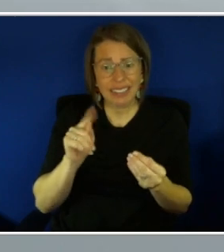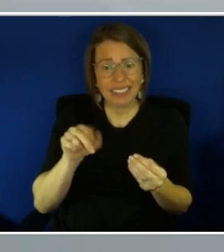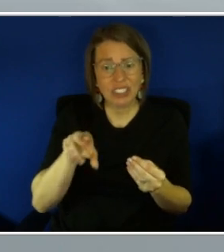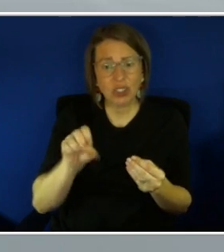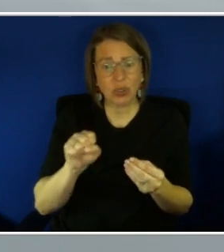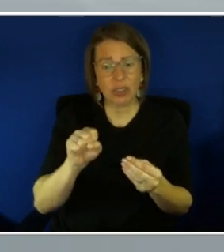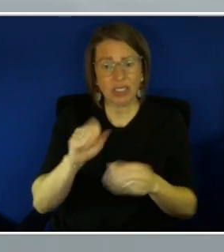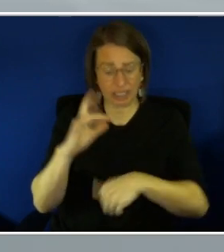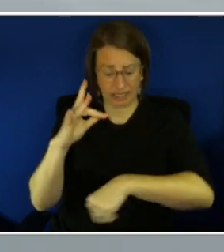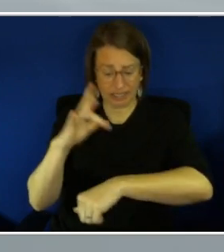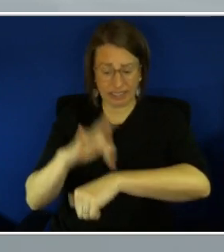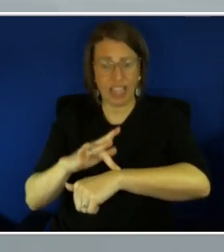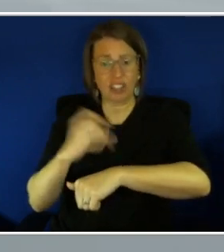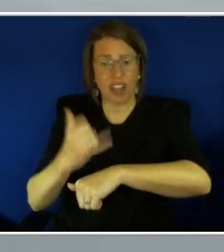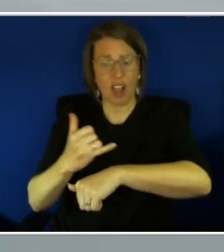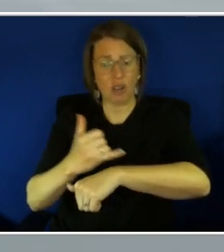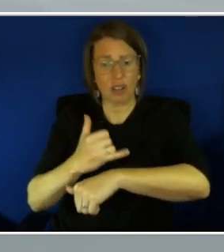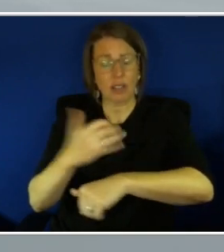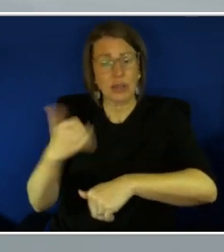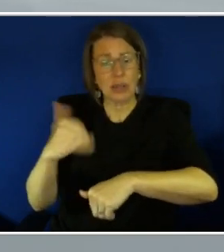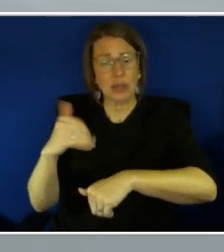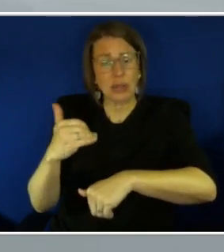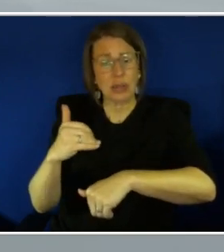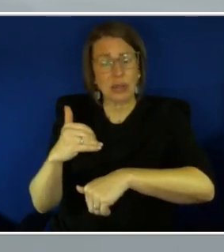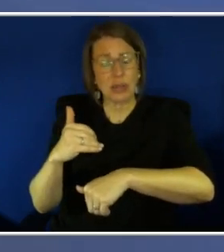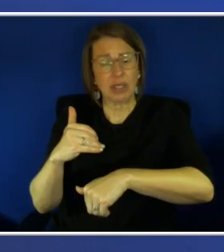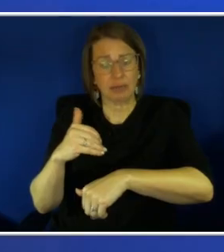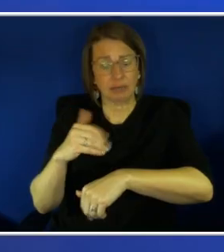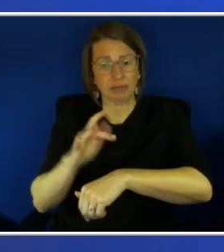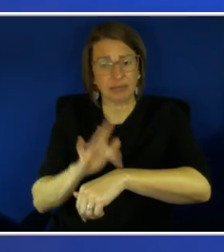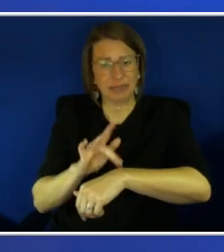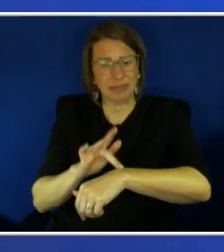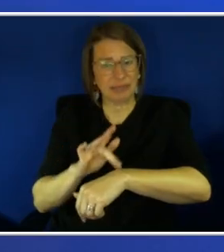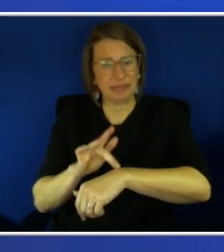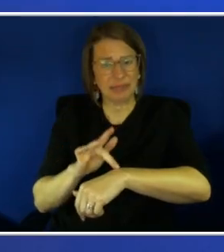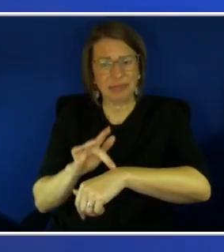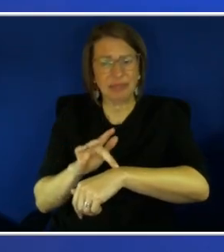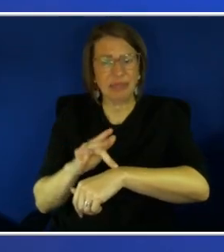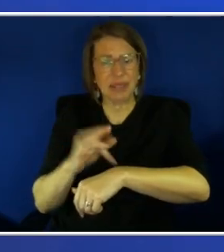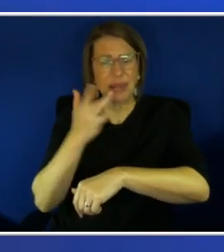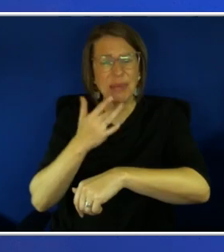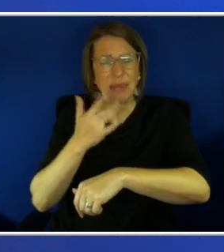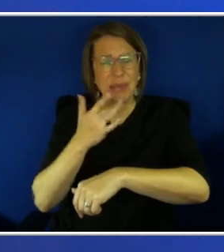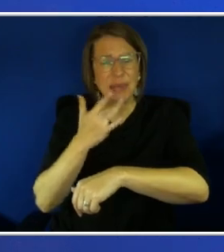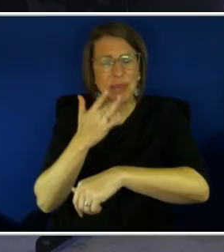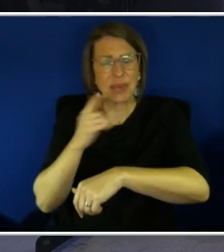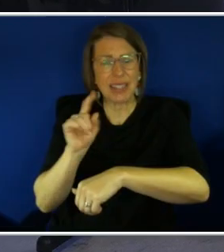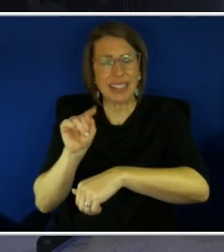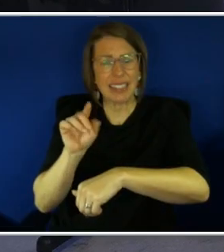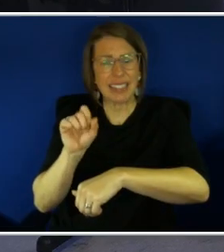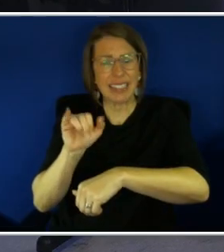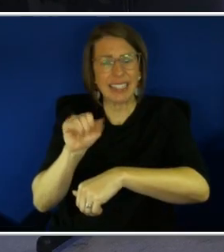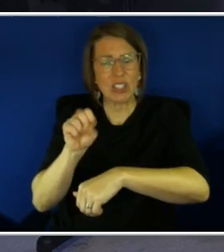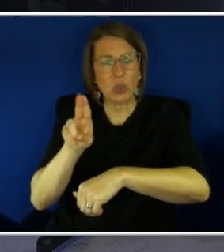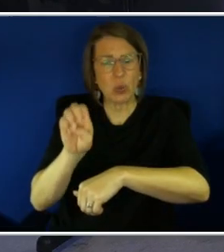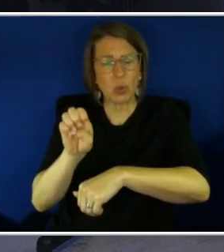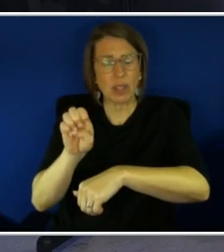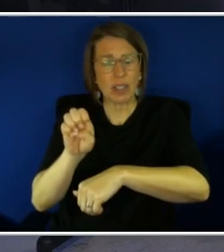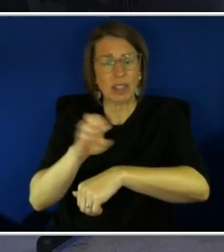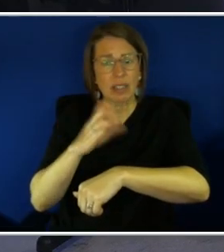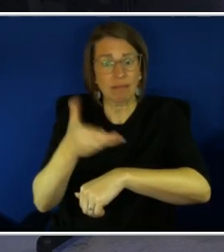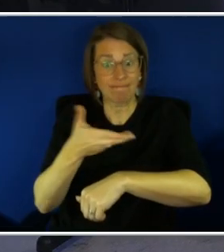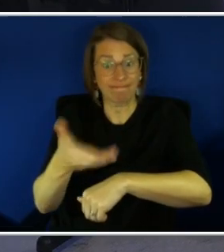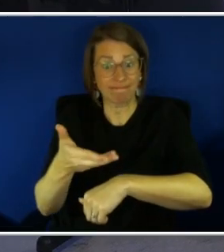ankle now, it's pretty amazing how little tissue there really is stuff between around that. the outside like your knuckle wall or something. and you introduce